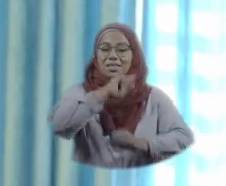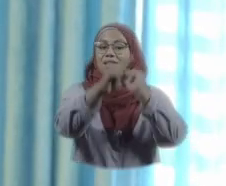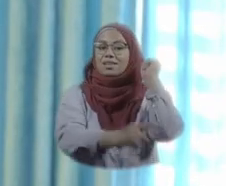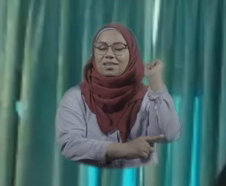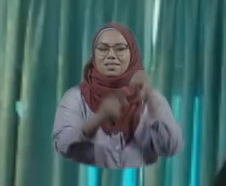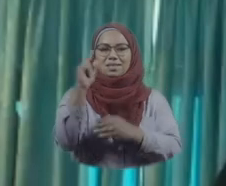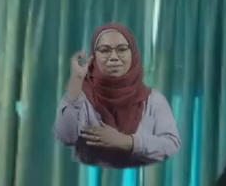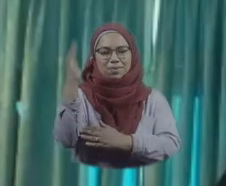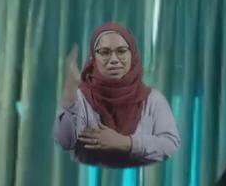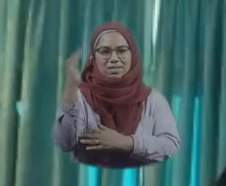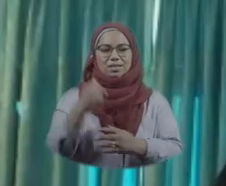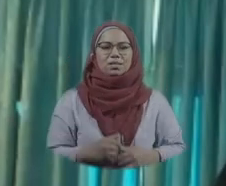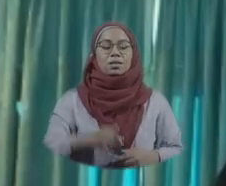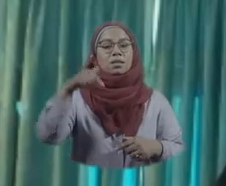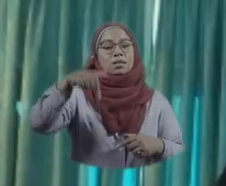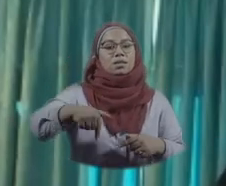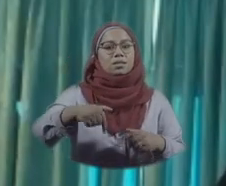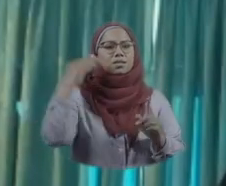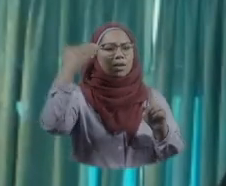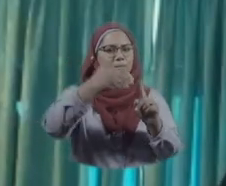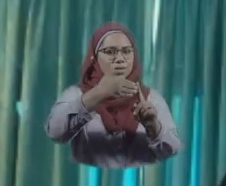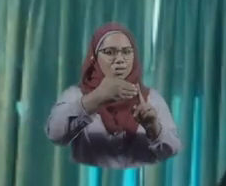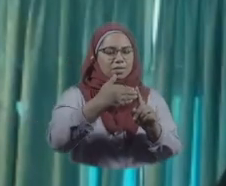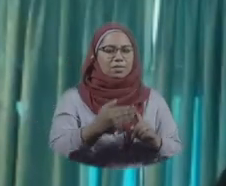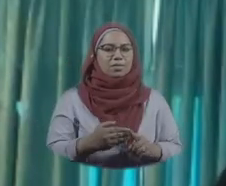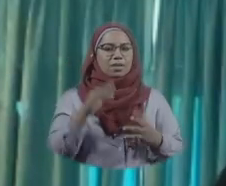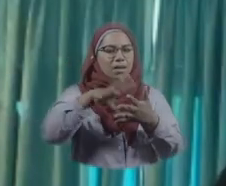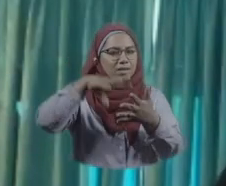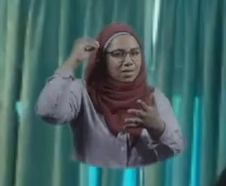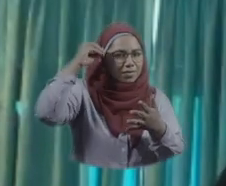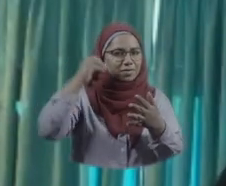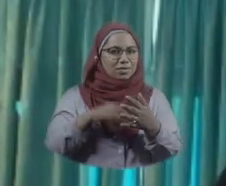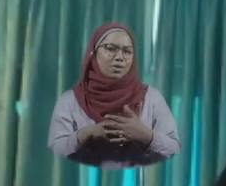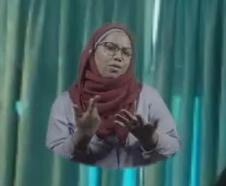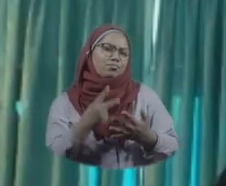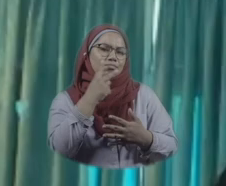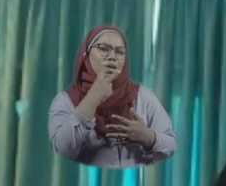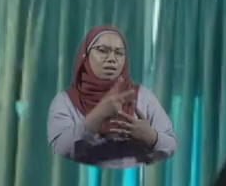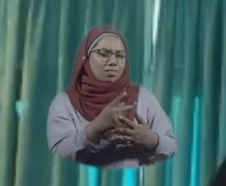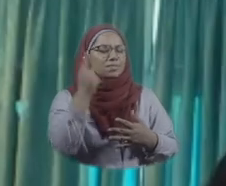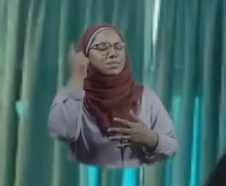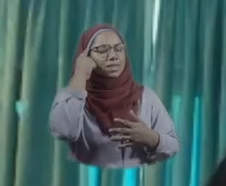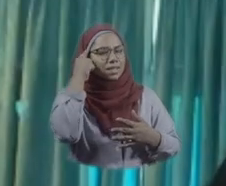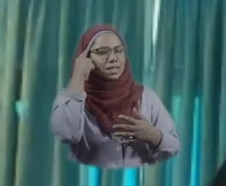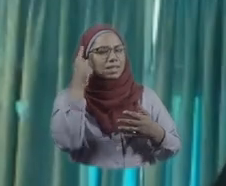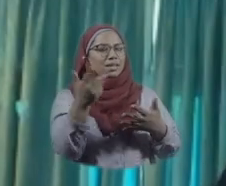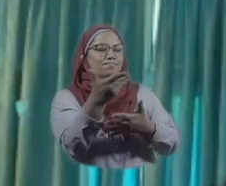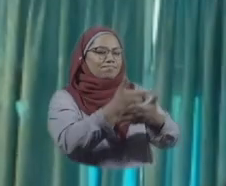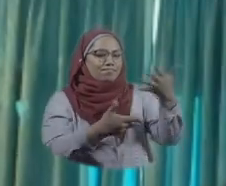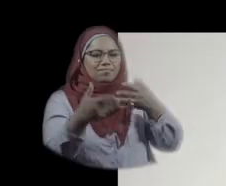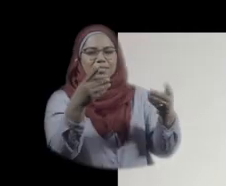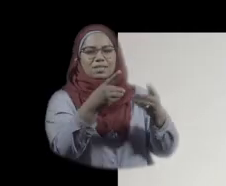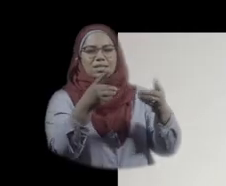of Vaati. And me episode ko beena ma ki show in dasse kan kama reflect ko ya me do discussion ne.